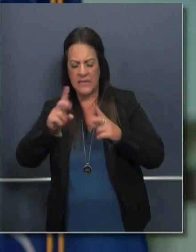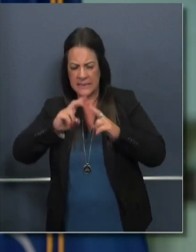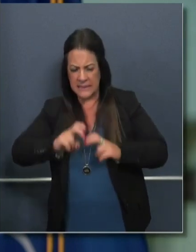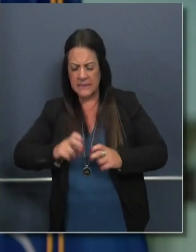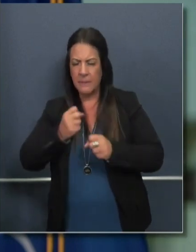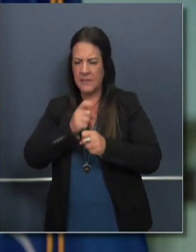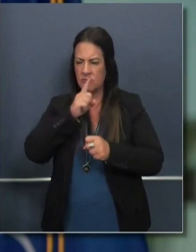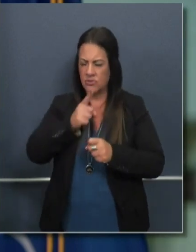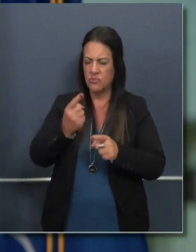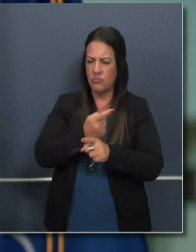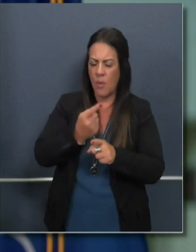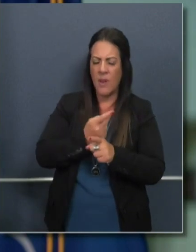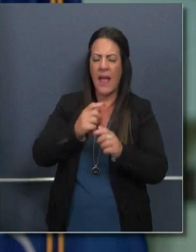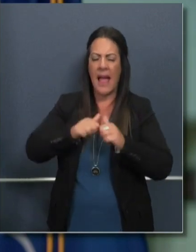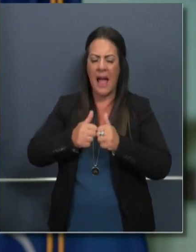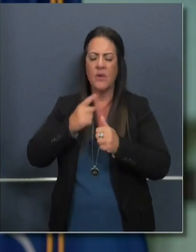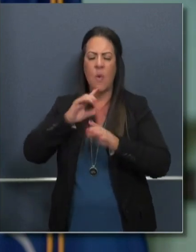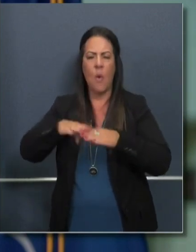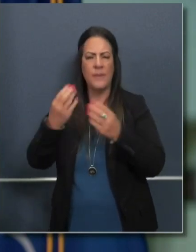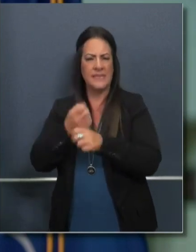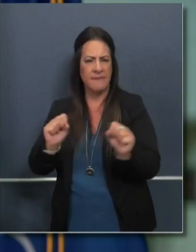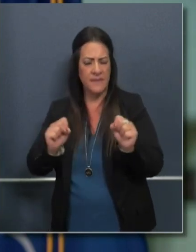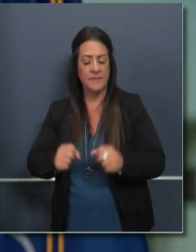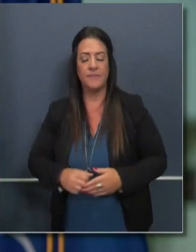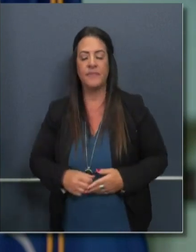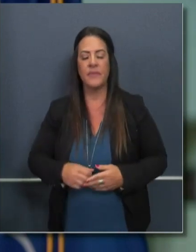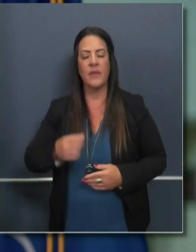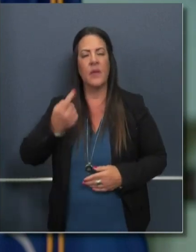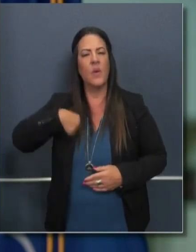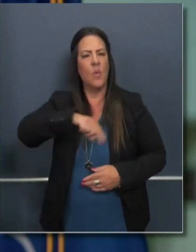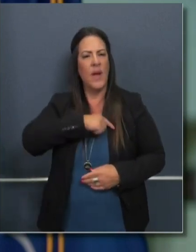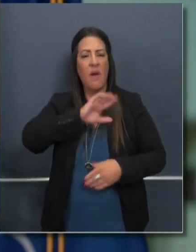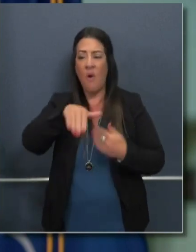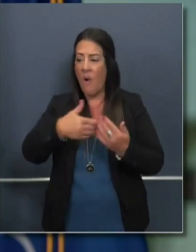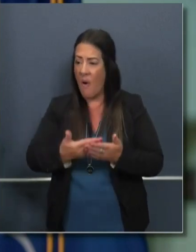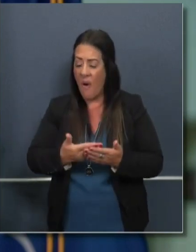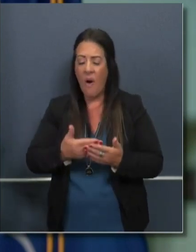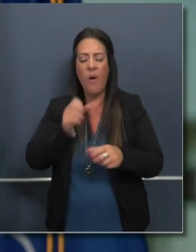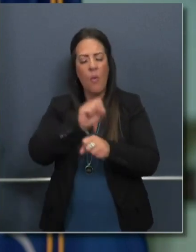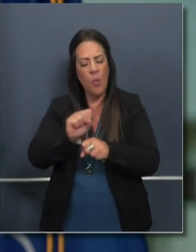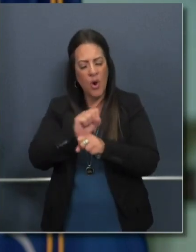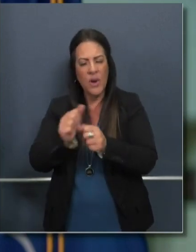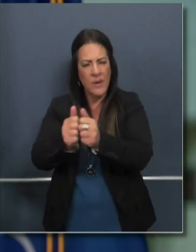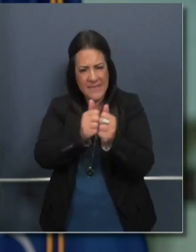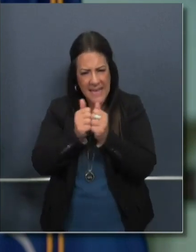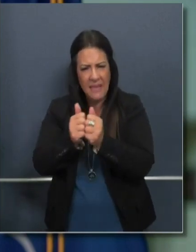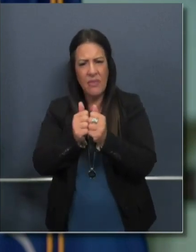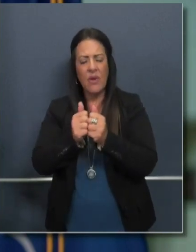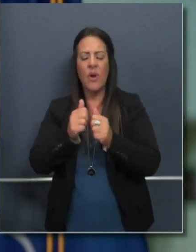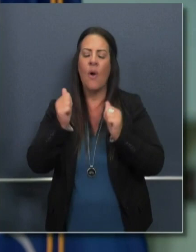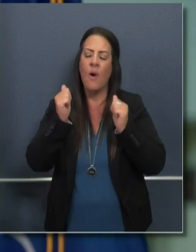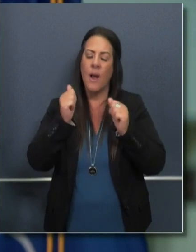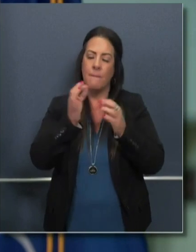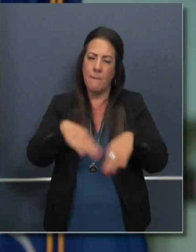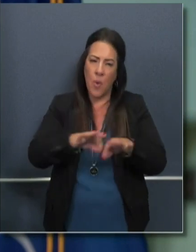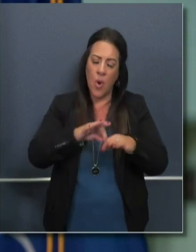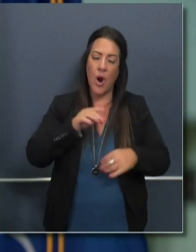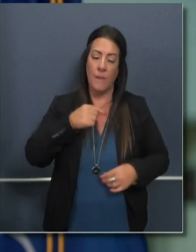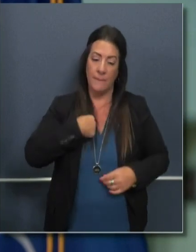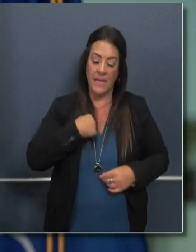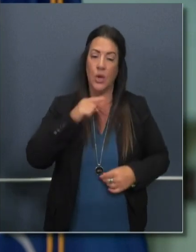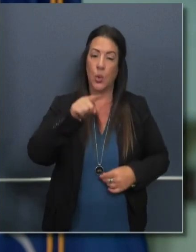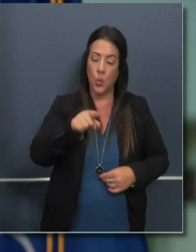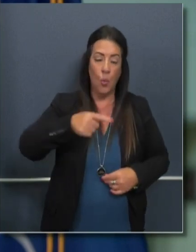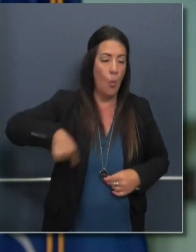look, we are working through this, but nothing is more important than you and others to practice the kind of physical distancing and